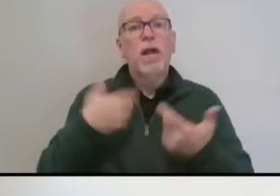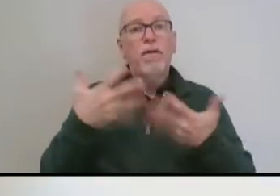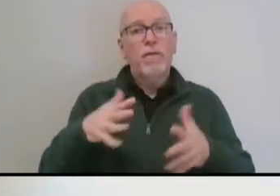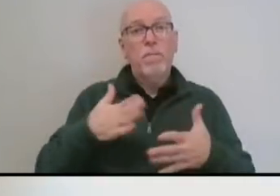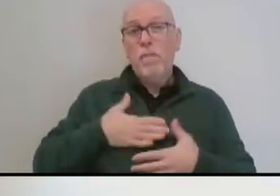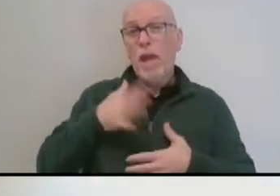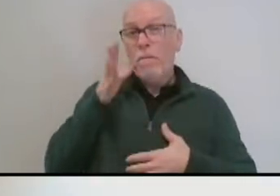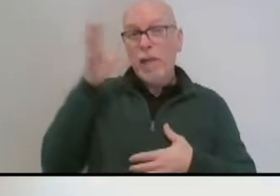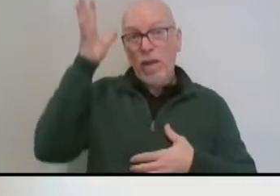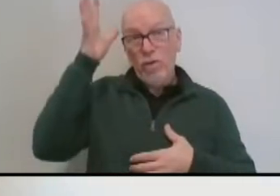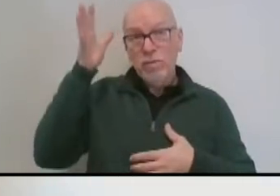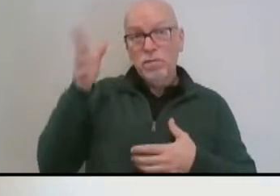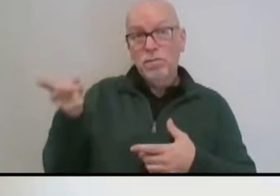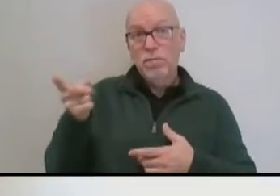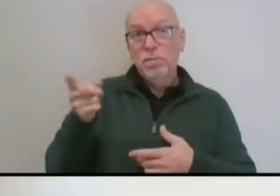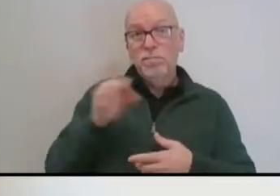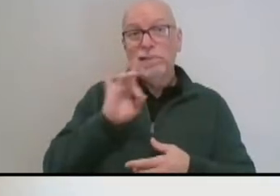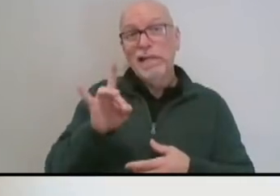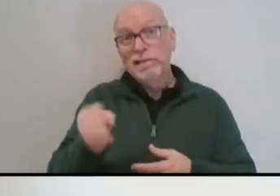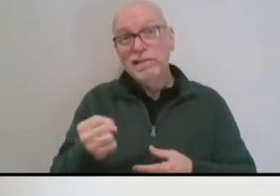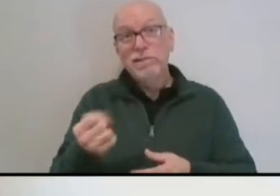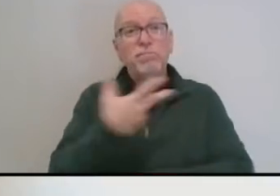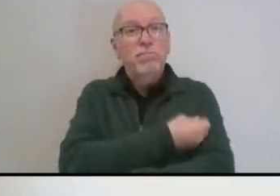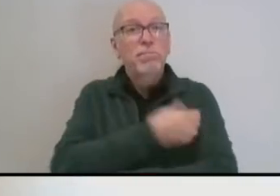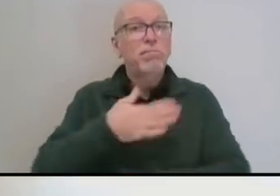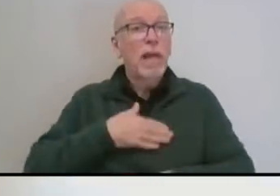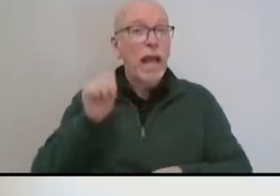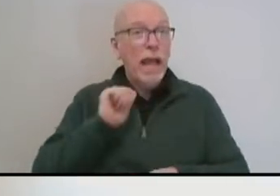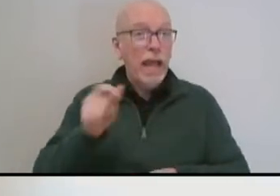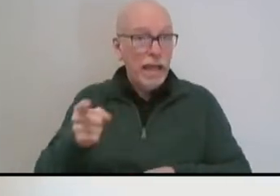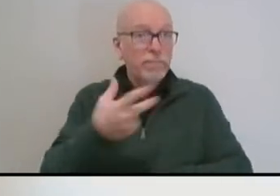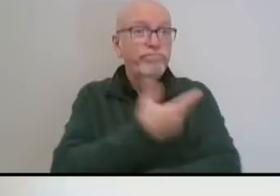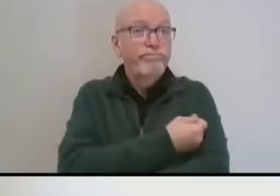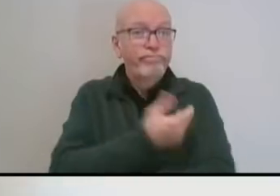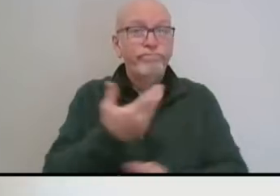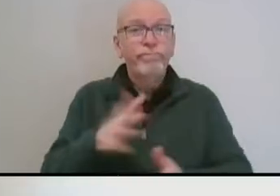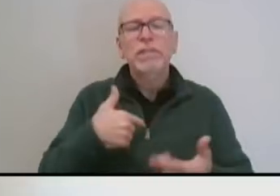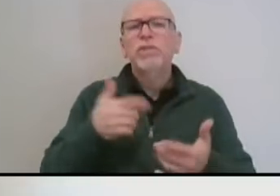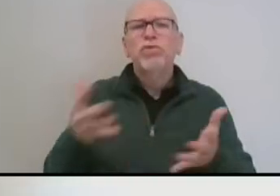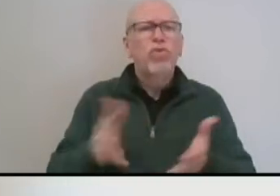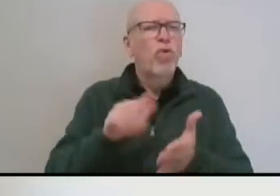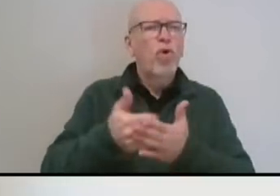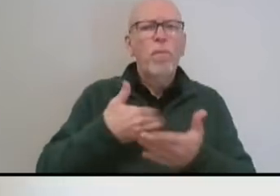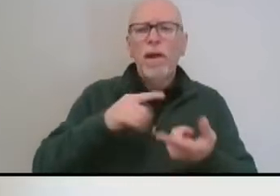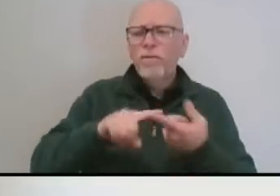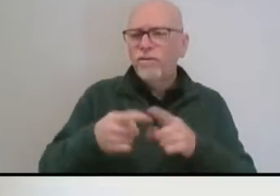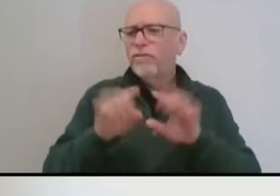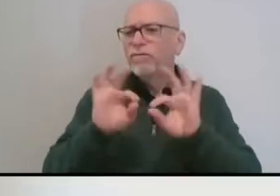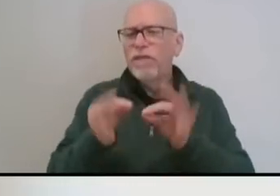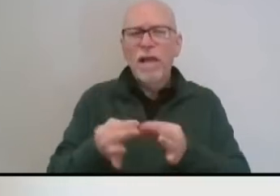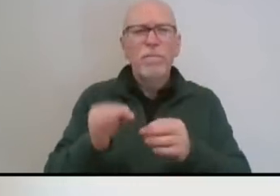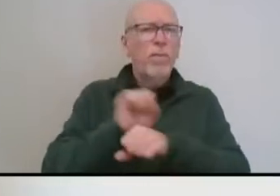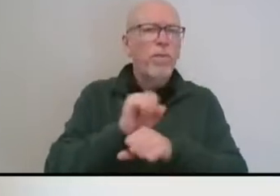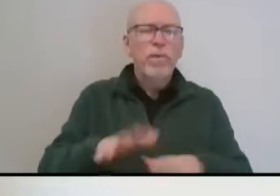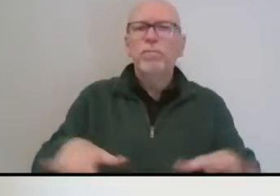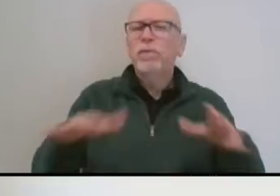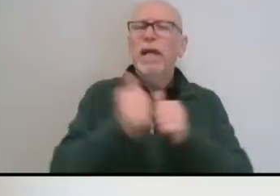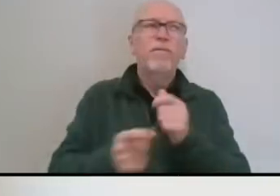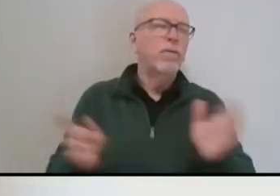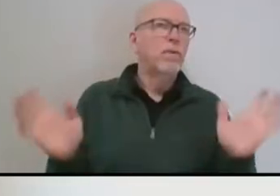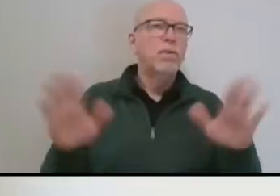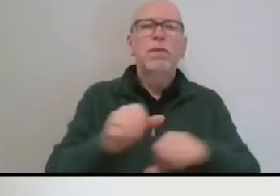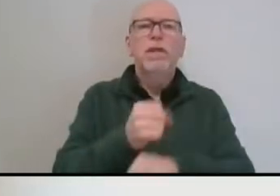had the vaccine. I've had all my aunts had the vaccine that are of age. I've encouraged all my friends, family members, coworkers to get the vaccine. I've been